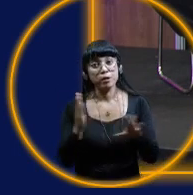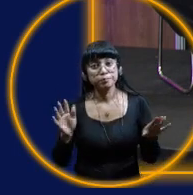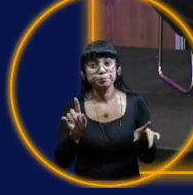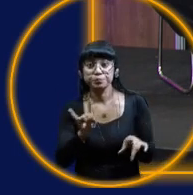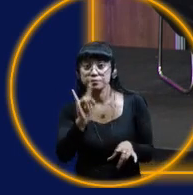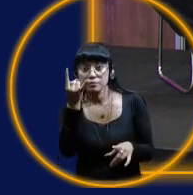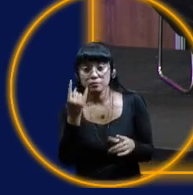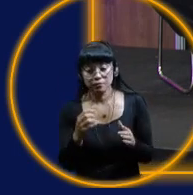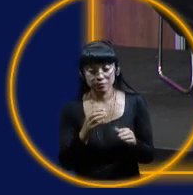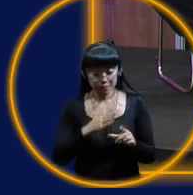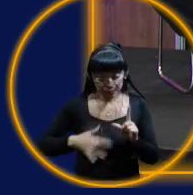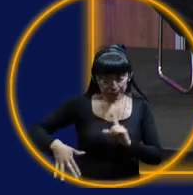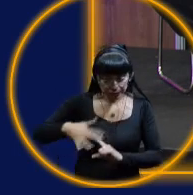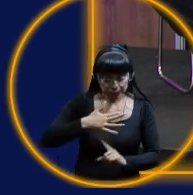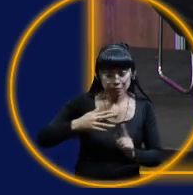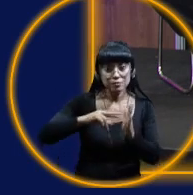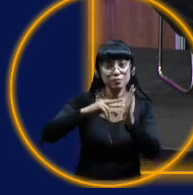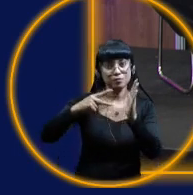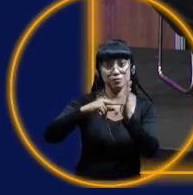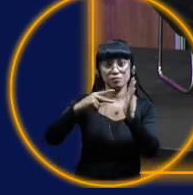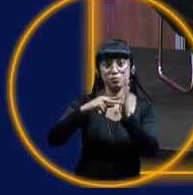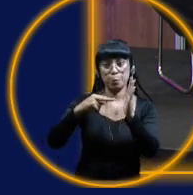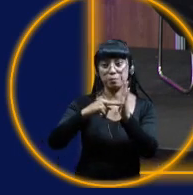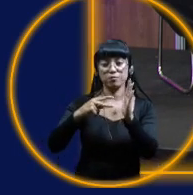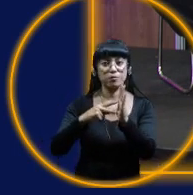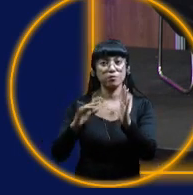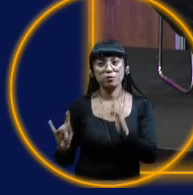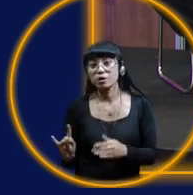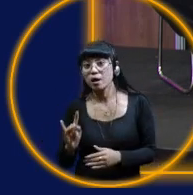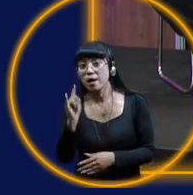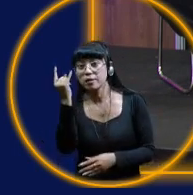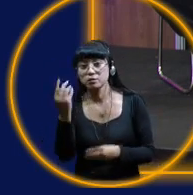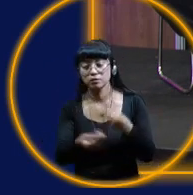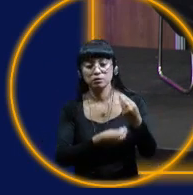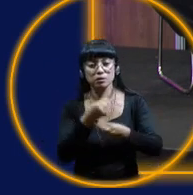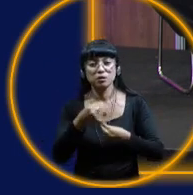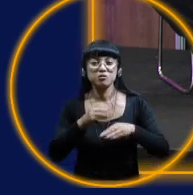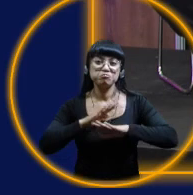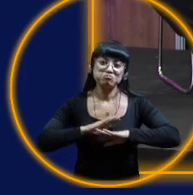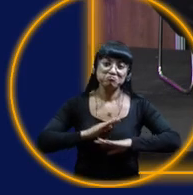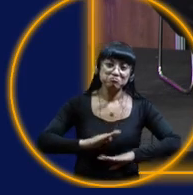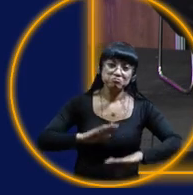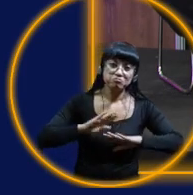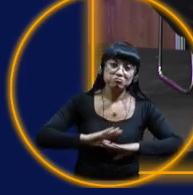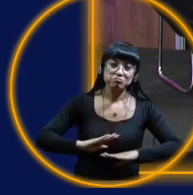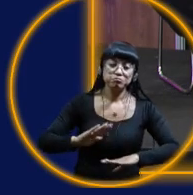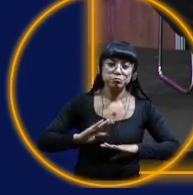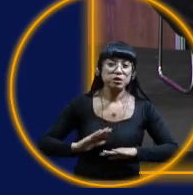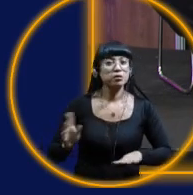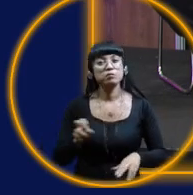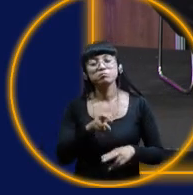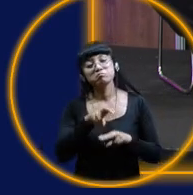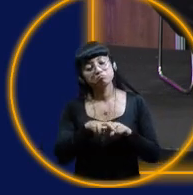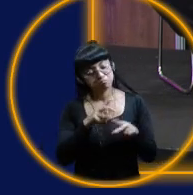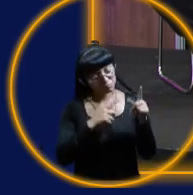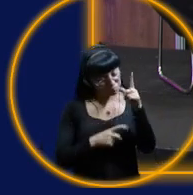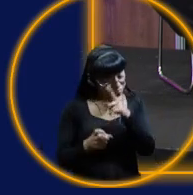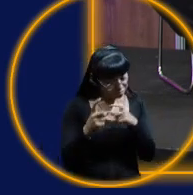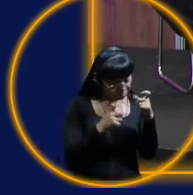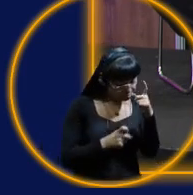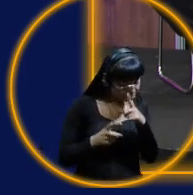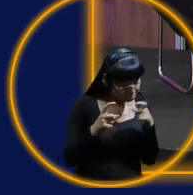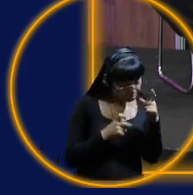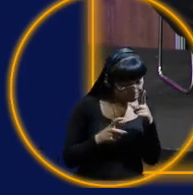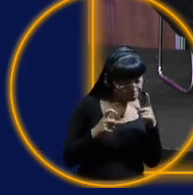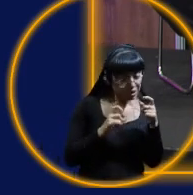we're at, where kind of just relaxing and sitting with your thoughts or listening to music is a little